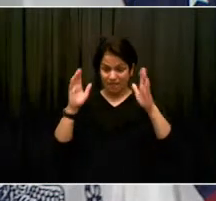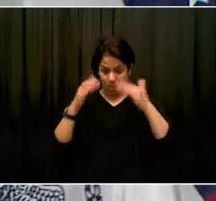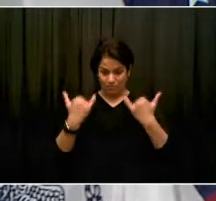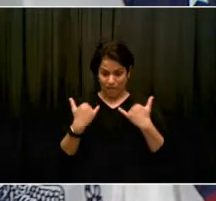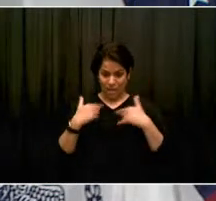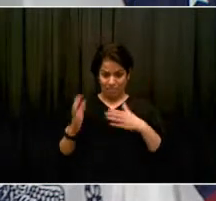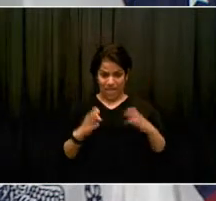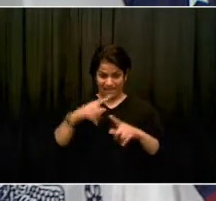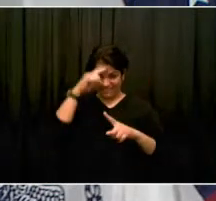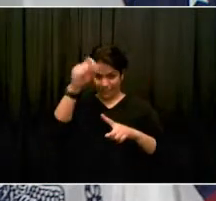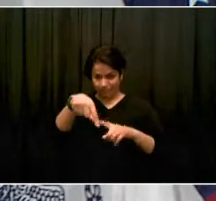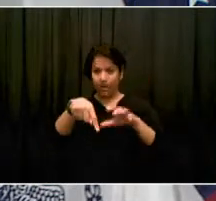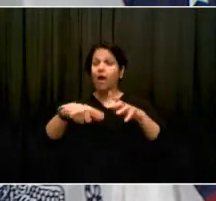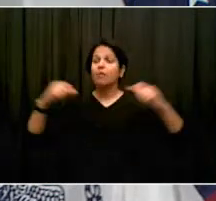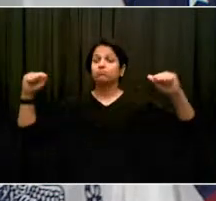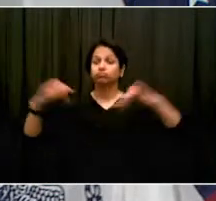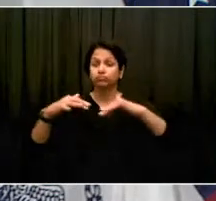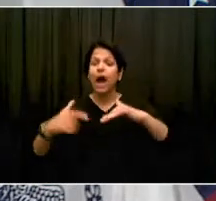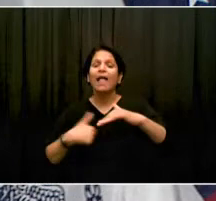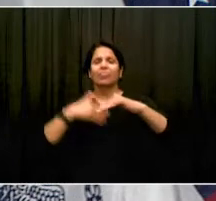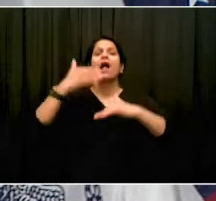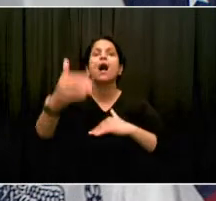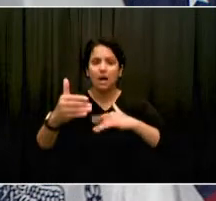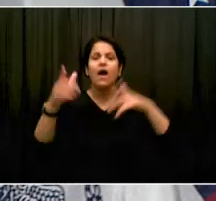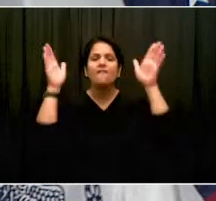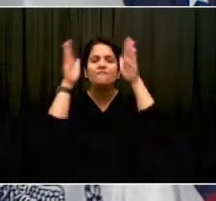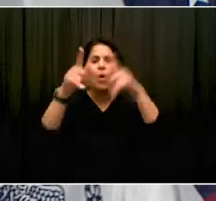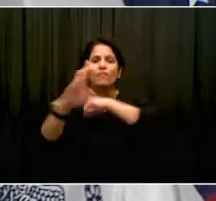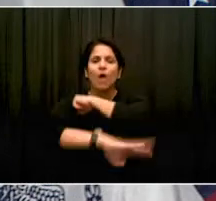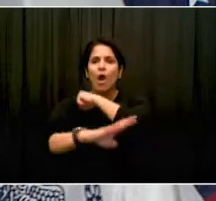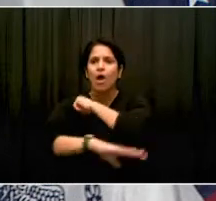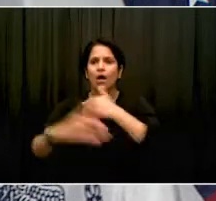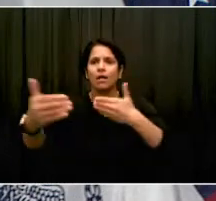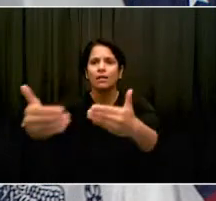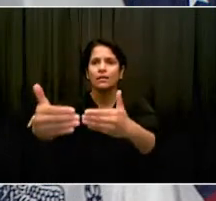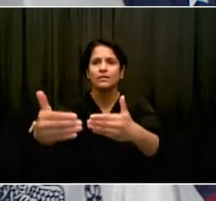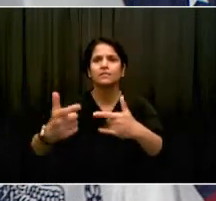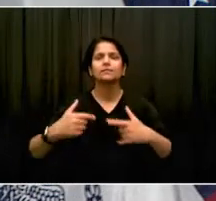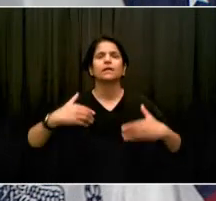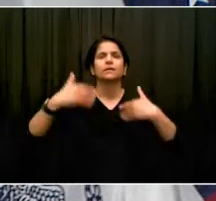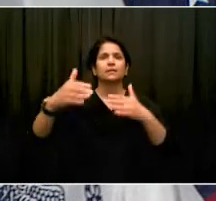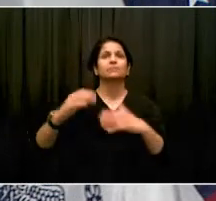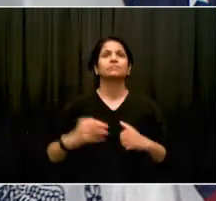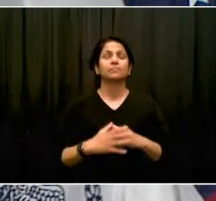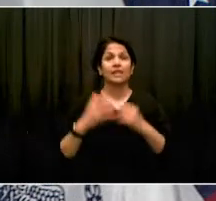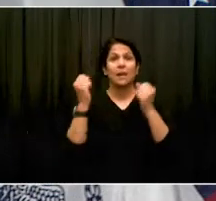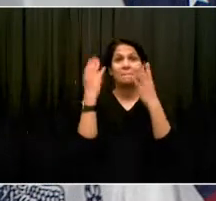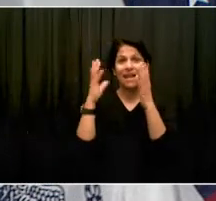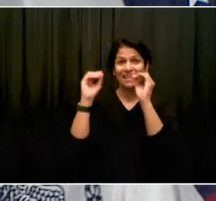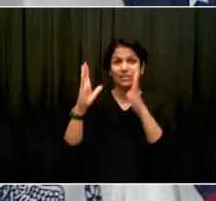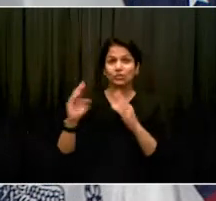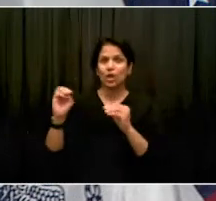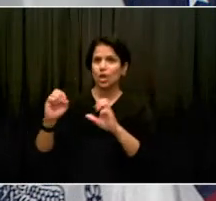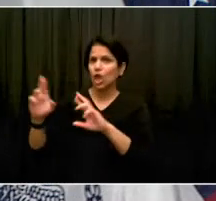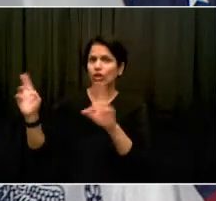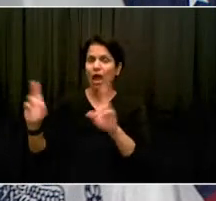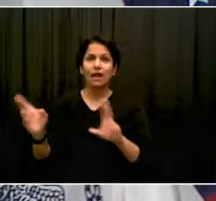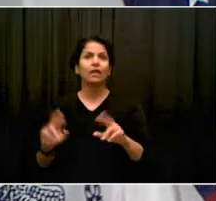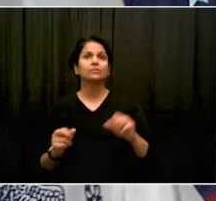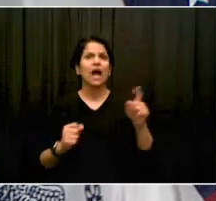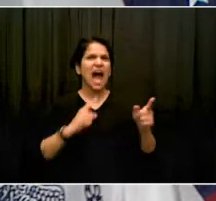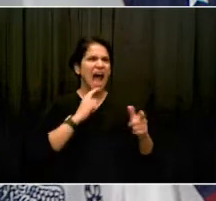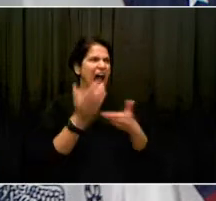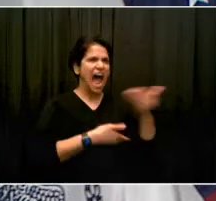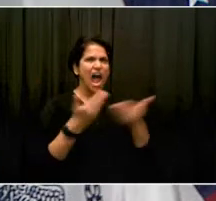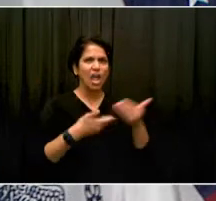We have lots and lots of teachers. We're recruiting on top of that. Lots of people want to come be a part of this comeback. So I feel